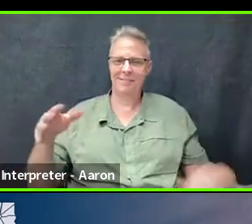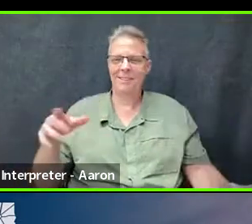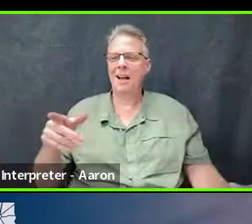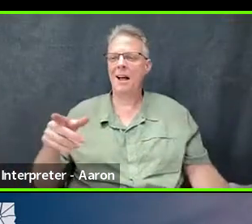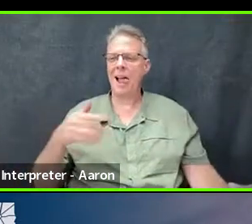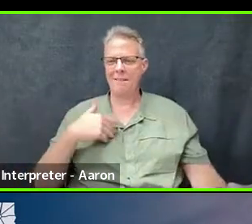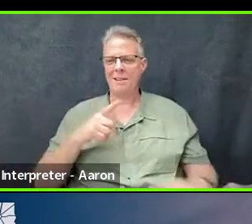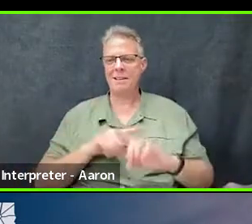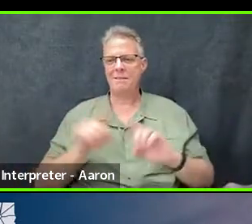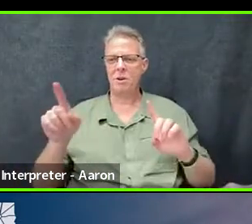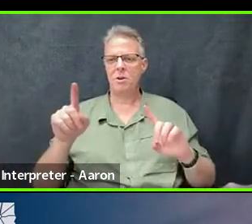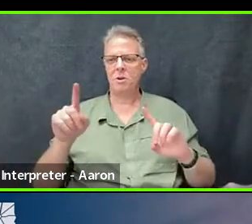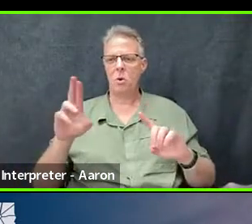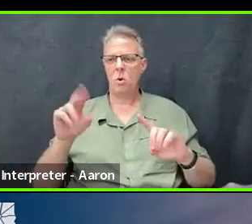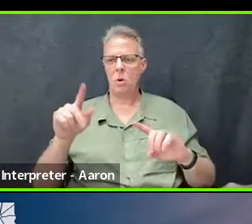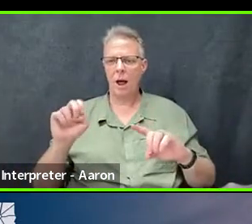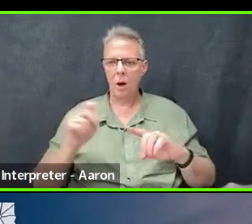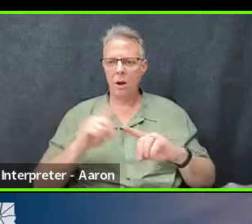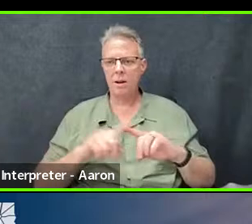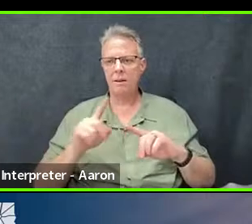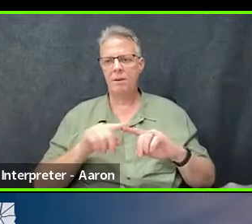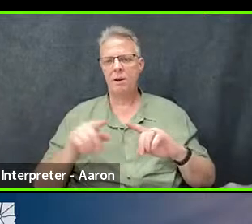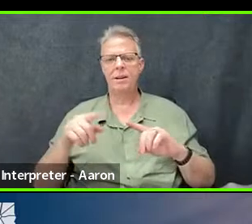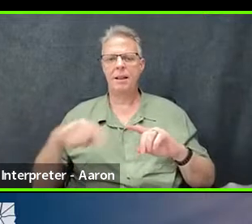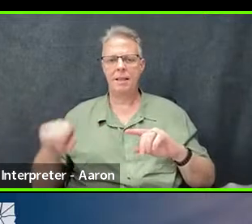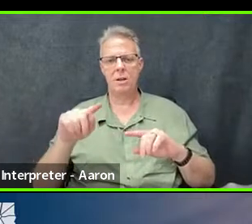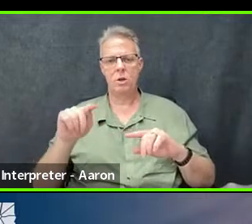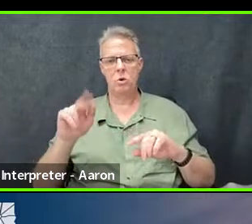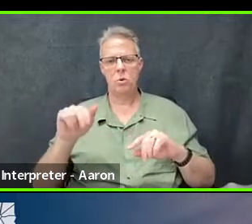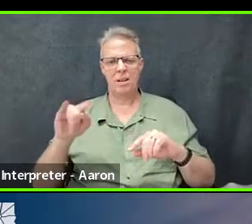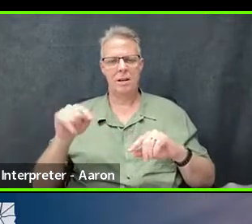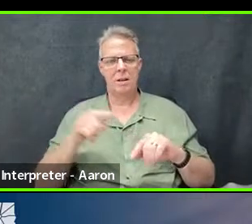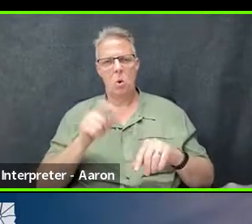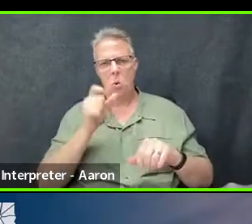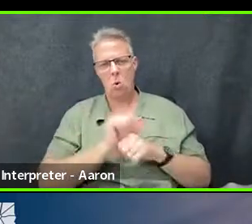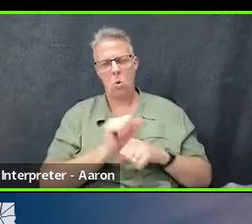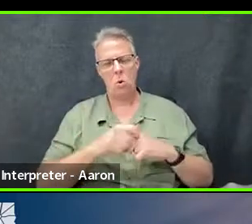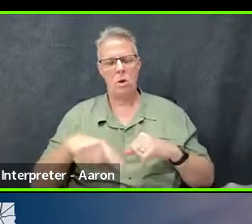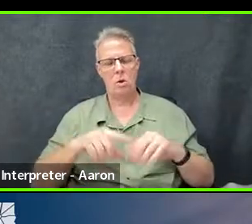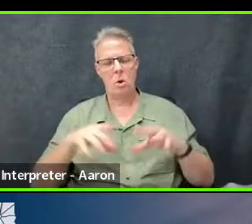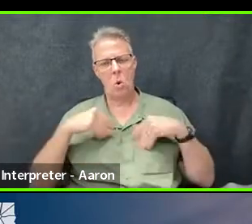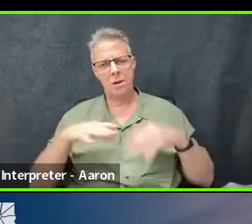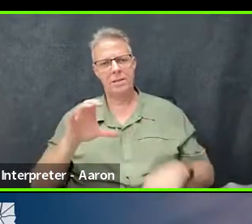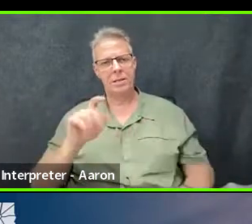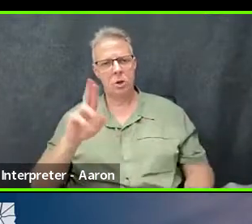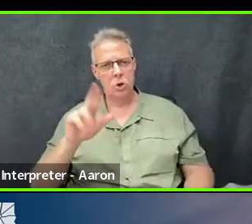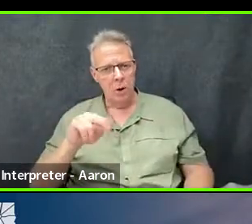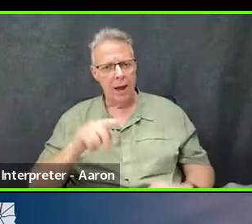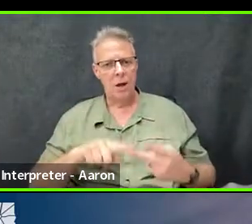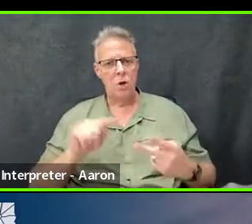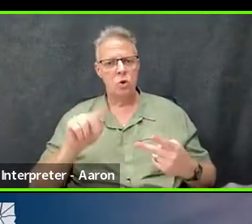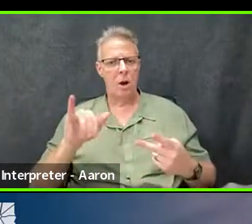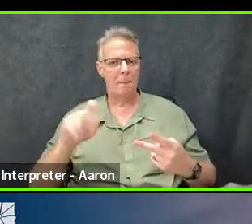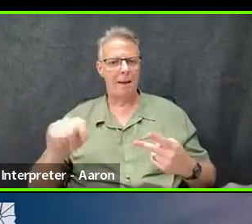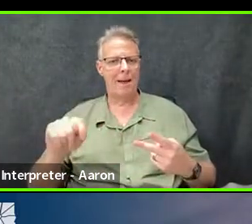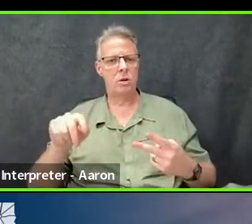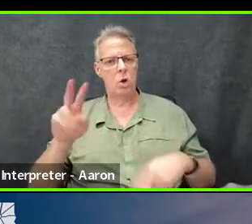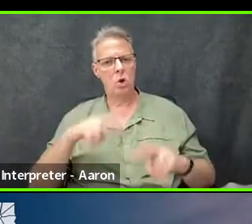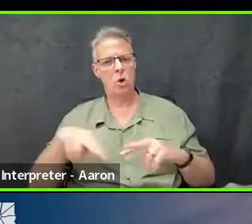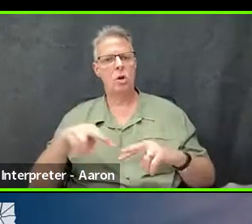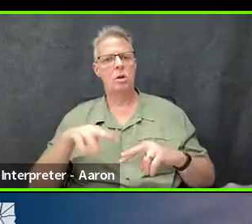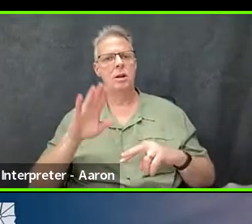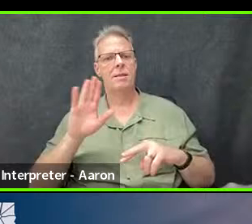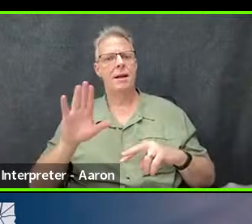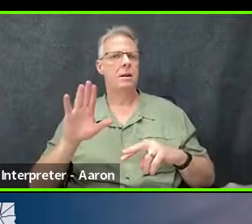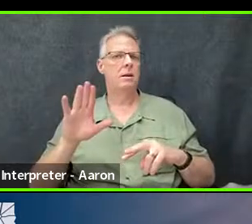there's different routing, different transit routings. The team worked with the transit owners, C-Tran and TriMet, kind of looked at the transit